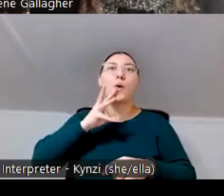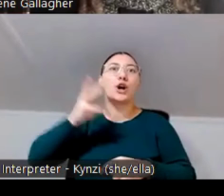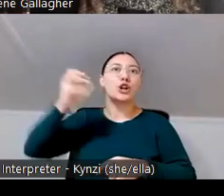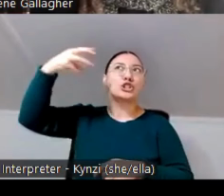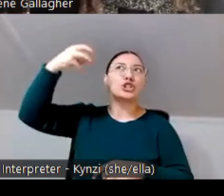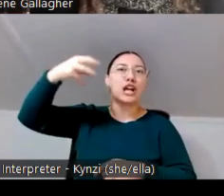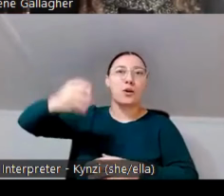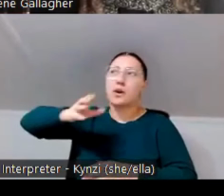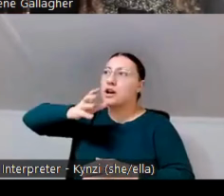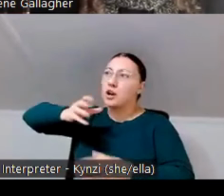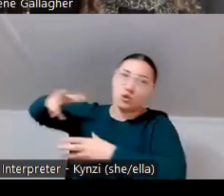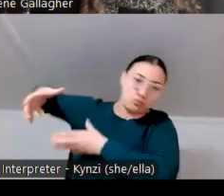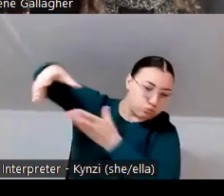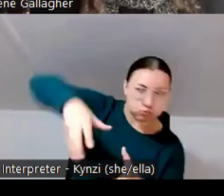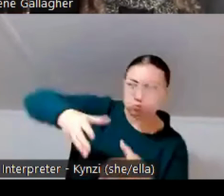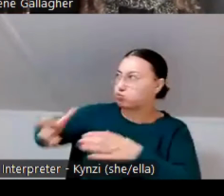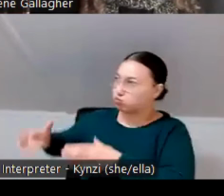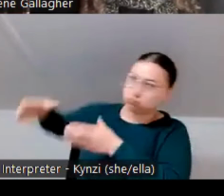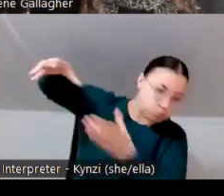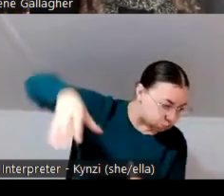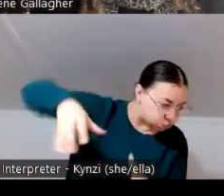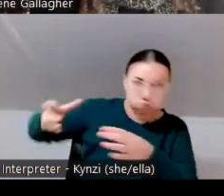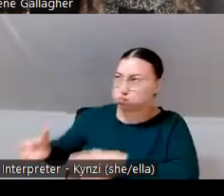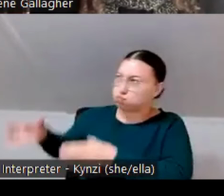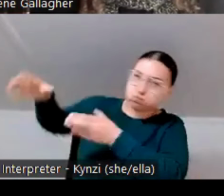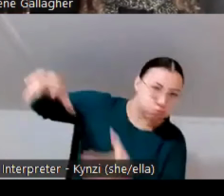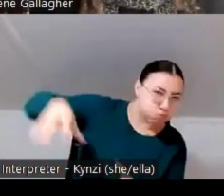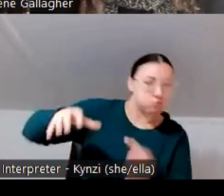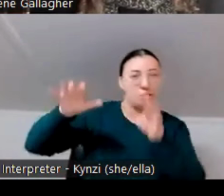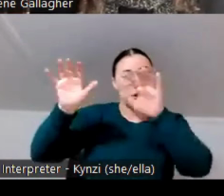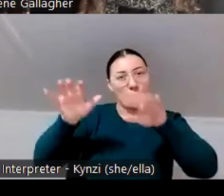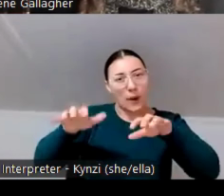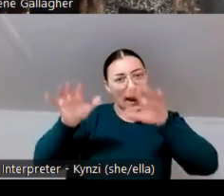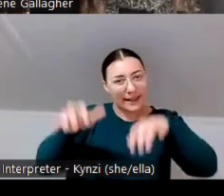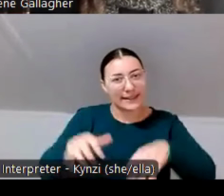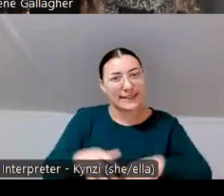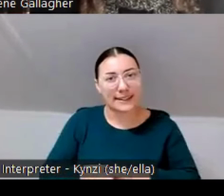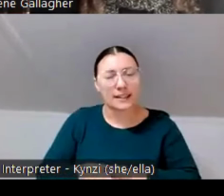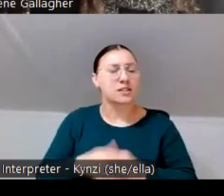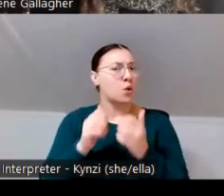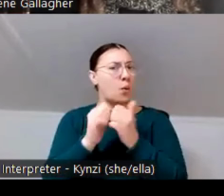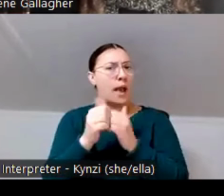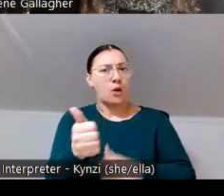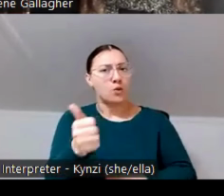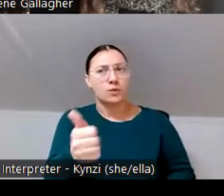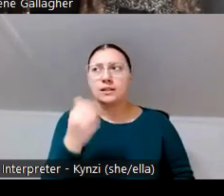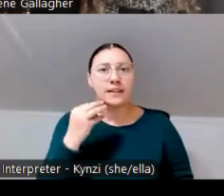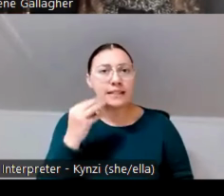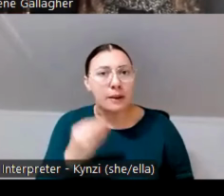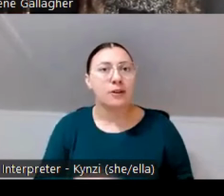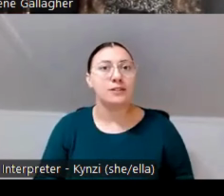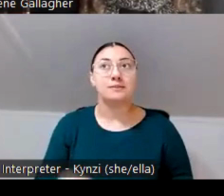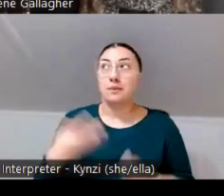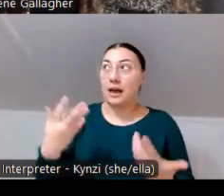down. So how can we experience rain? Well, you can go outside on a rainy